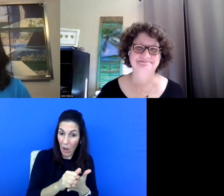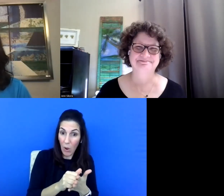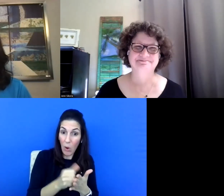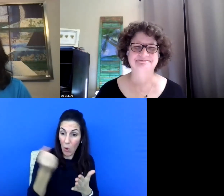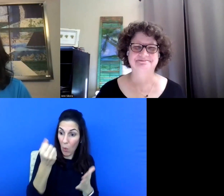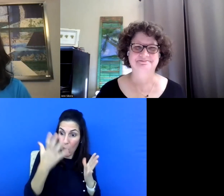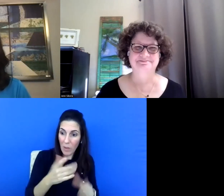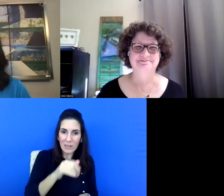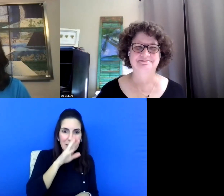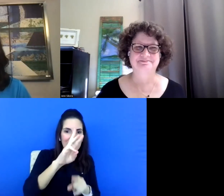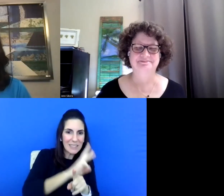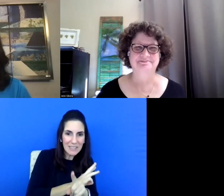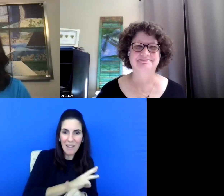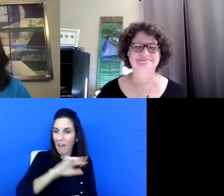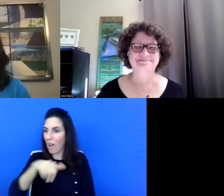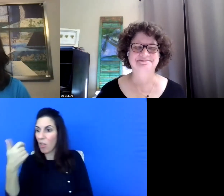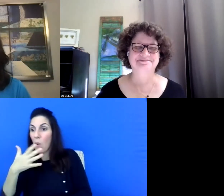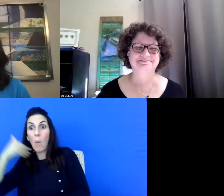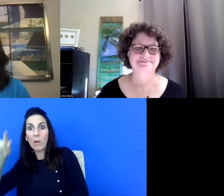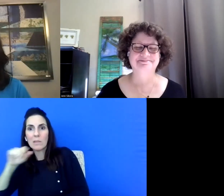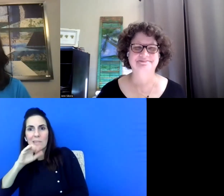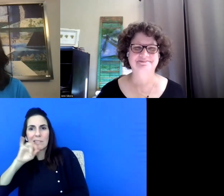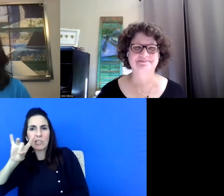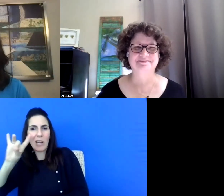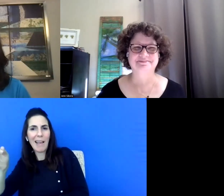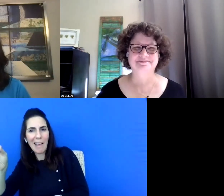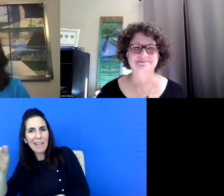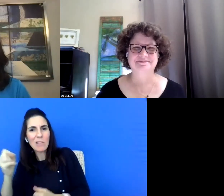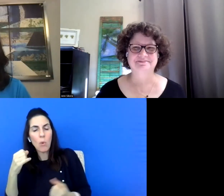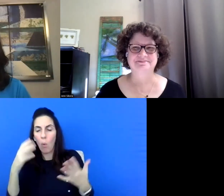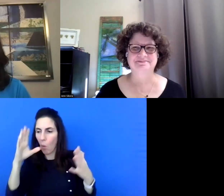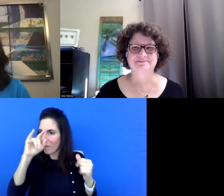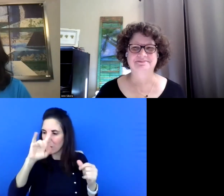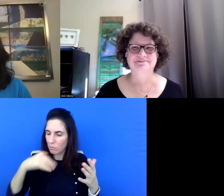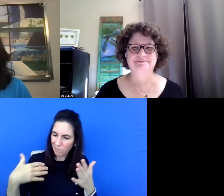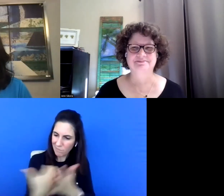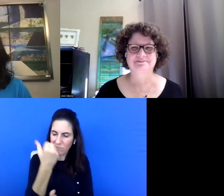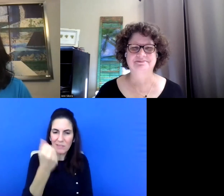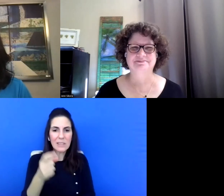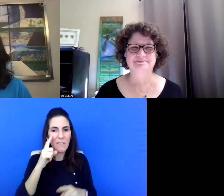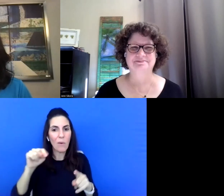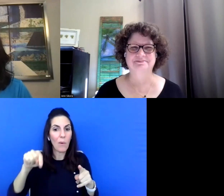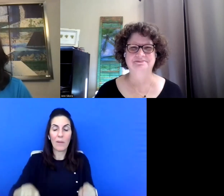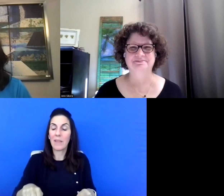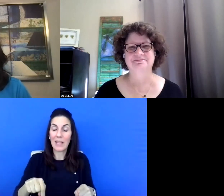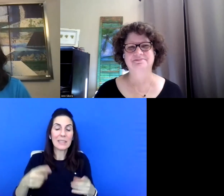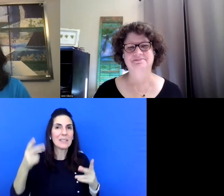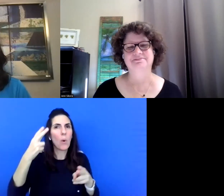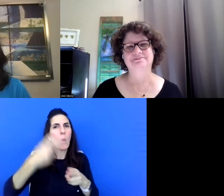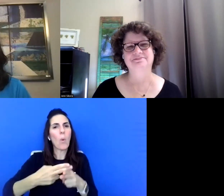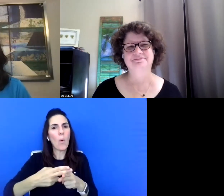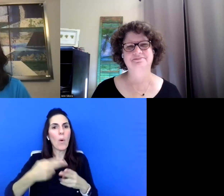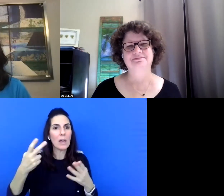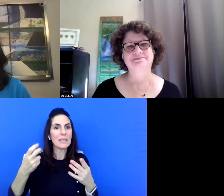well into their late 80s. So we hope that you all will take advantage of our rainy day promotion or